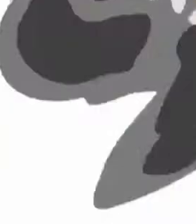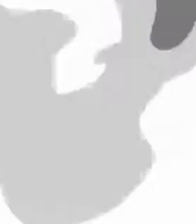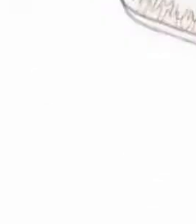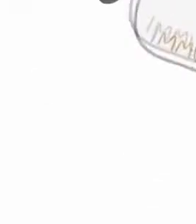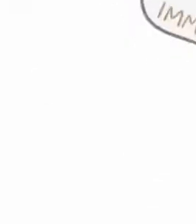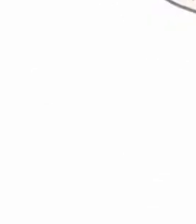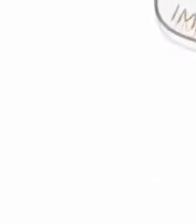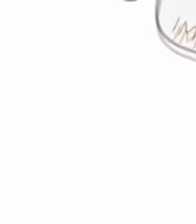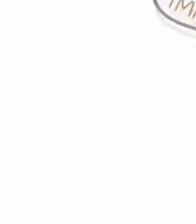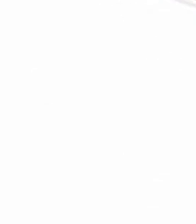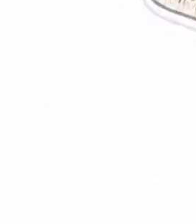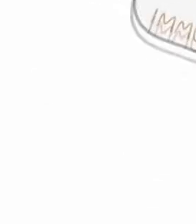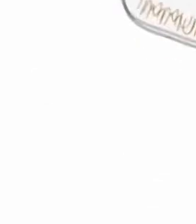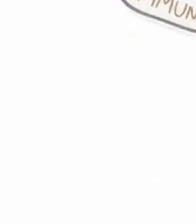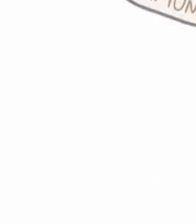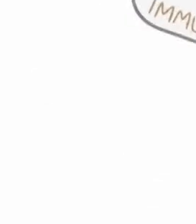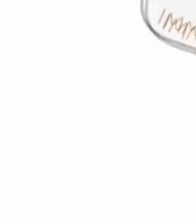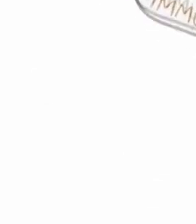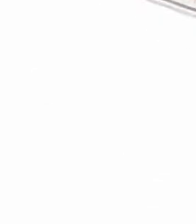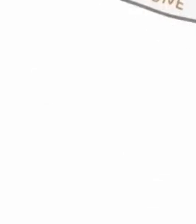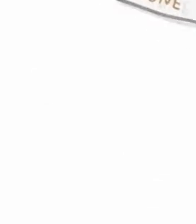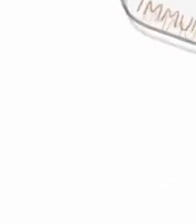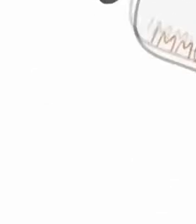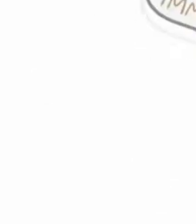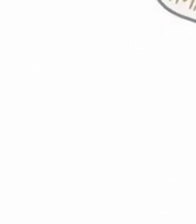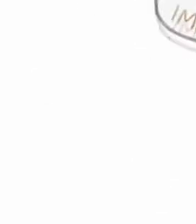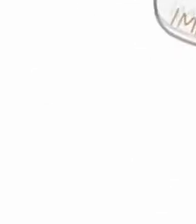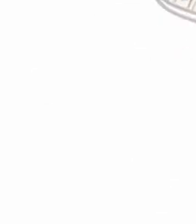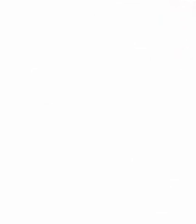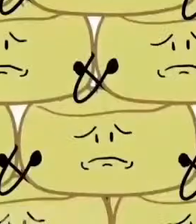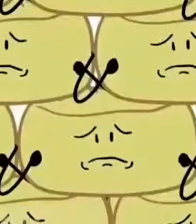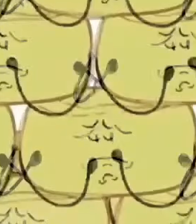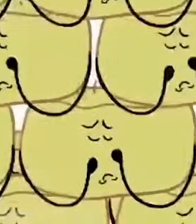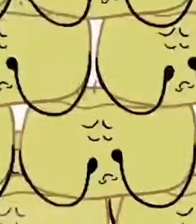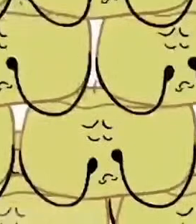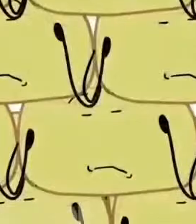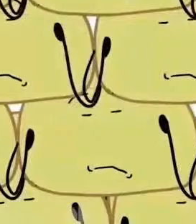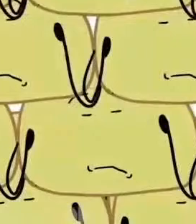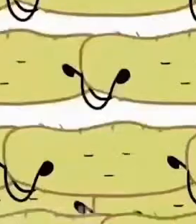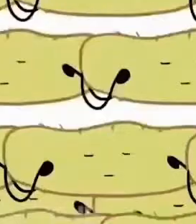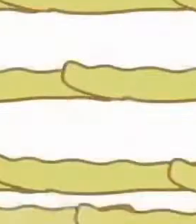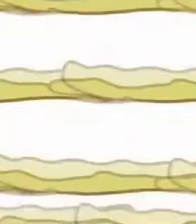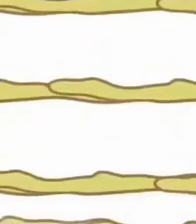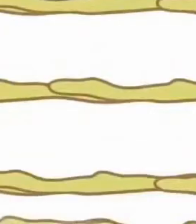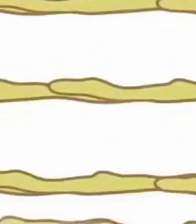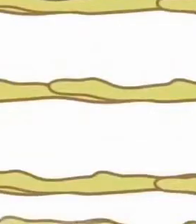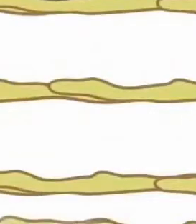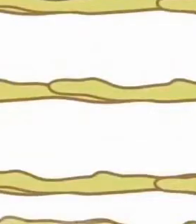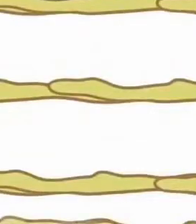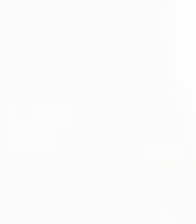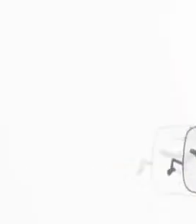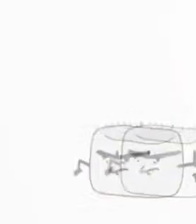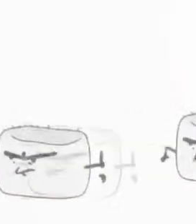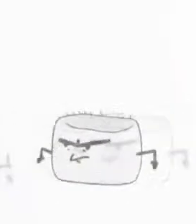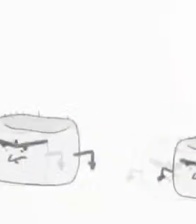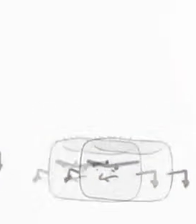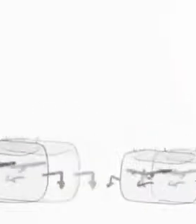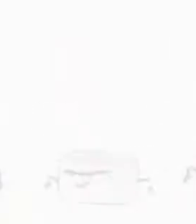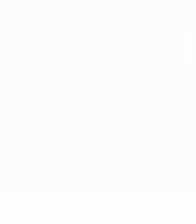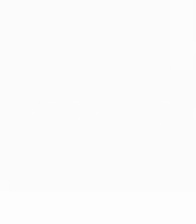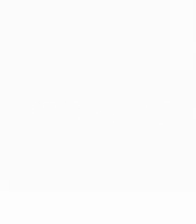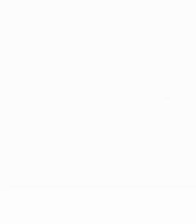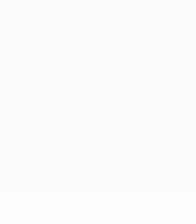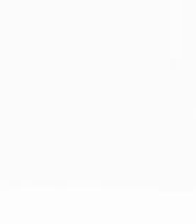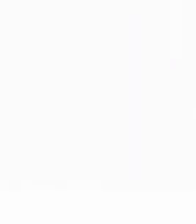The problem is, they're not just killing the infected cells. They're killing the healthy ones, too. More lung cells are dying. This triggers a storm of immune